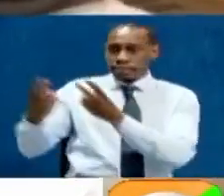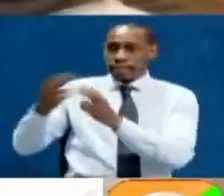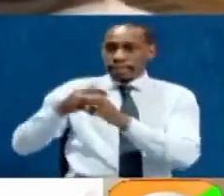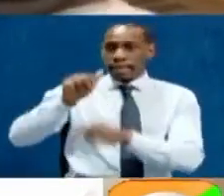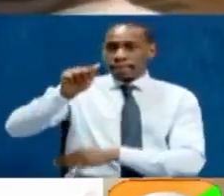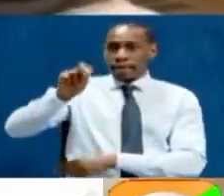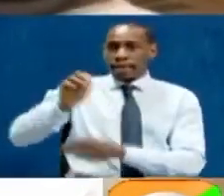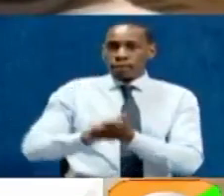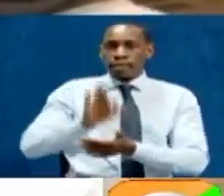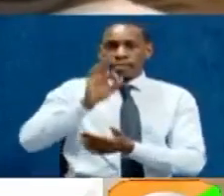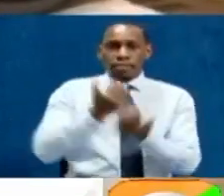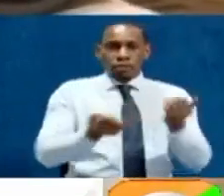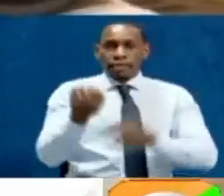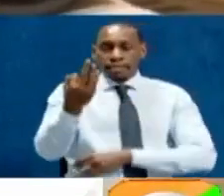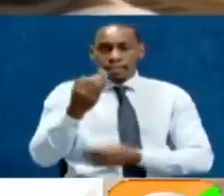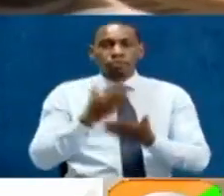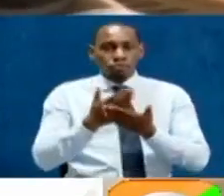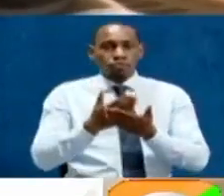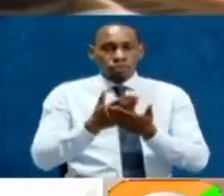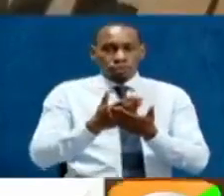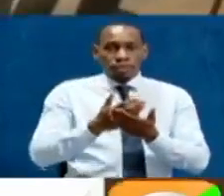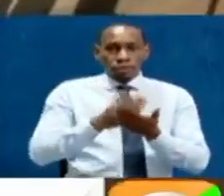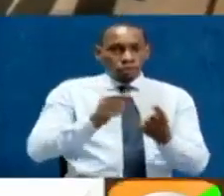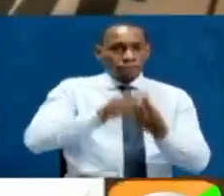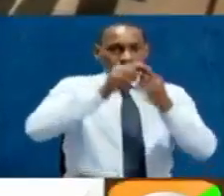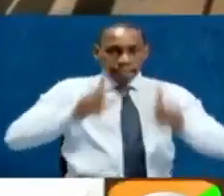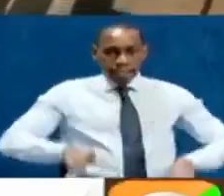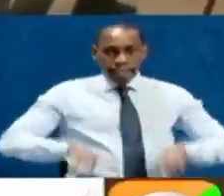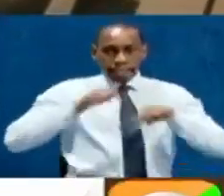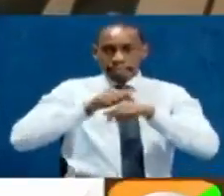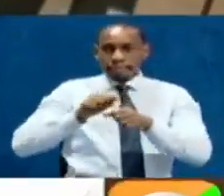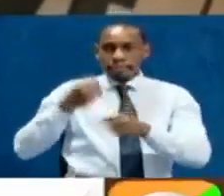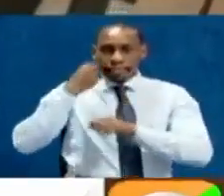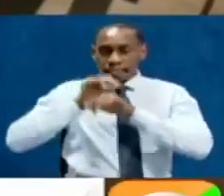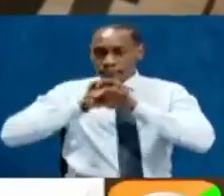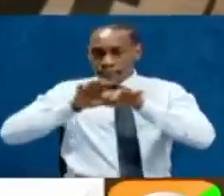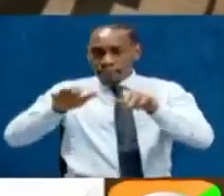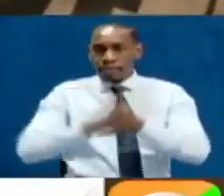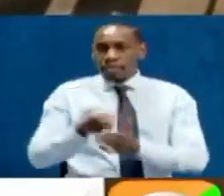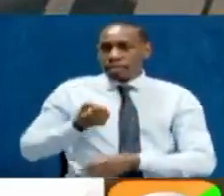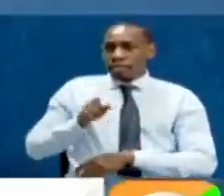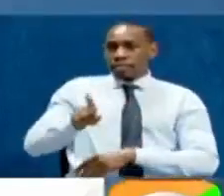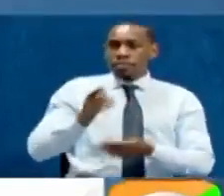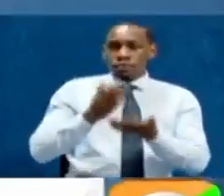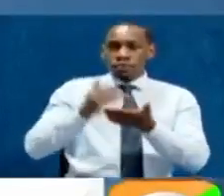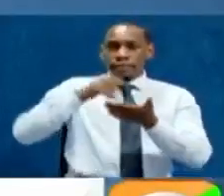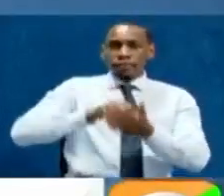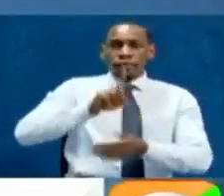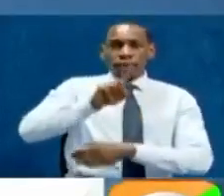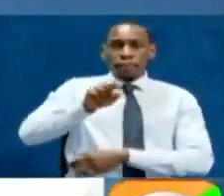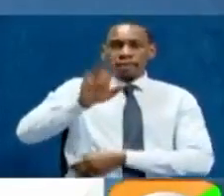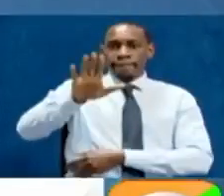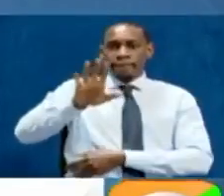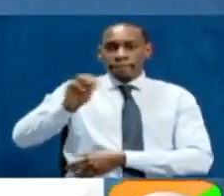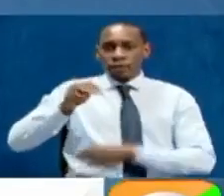Rono, a mother of 3, has mastered how to pace and prioritize her life in the time of a pandemic. She is one in 1.5